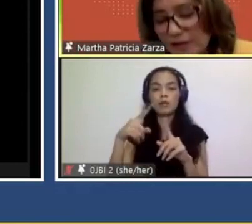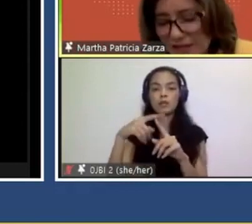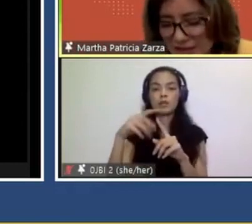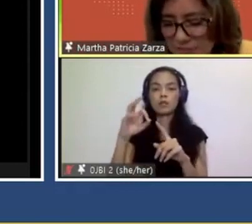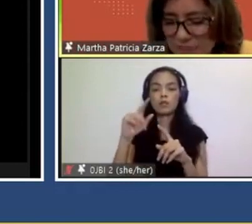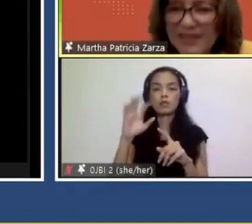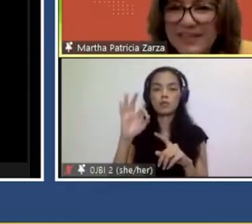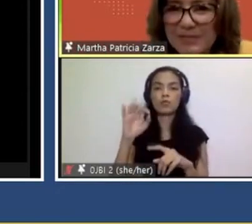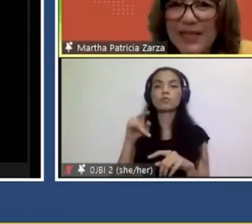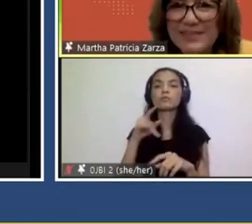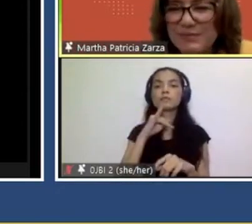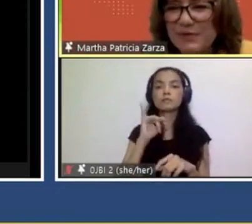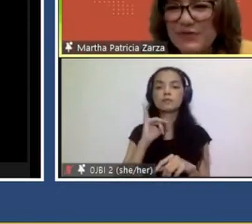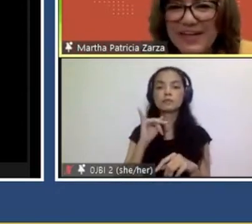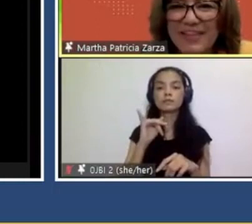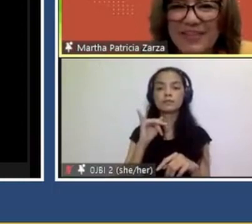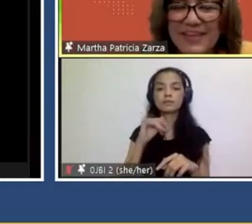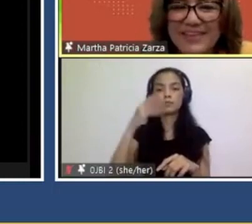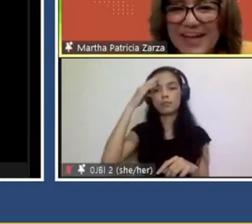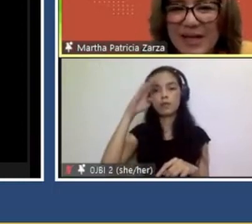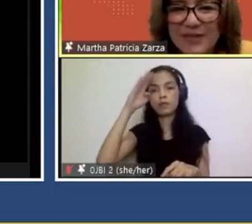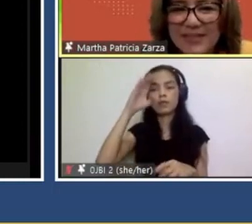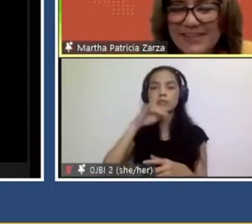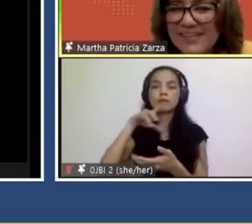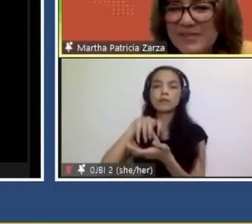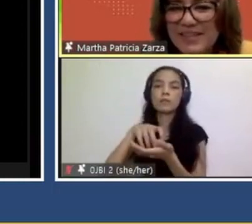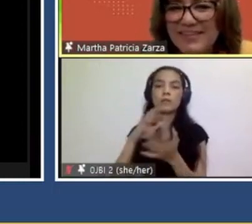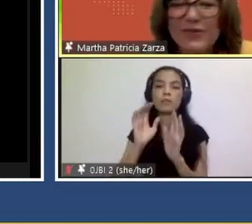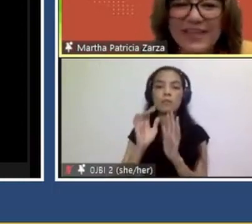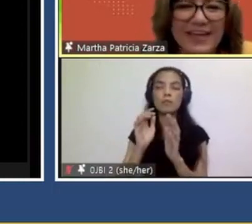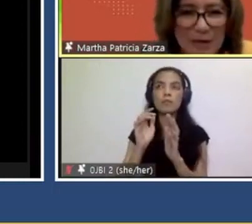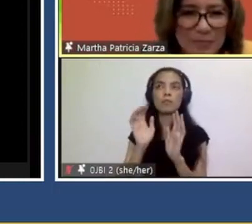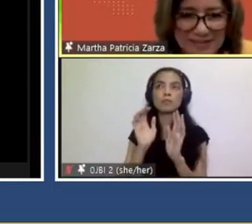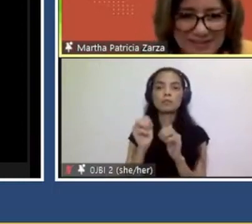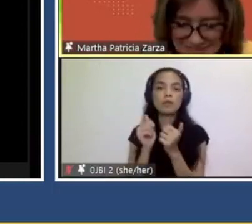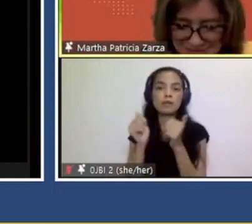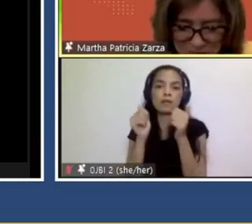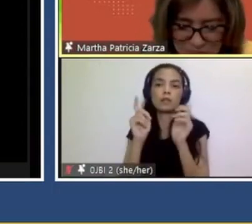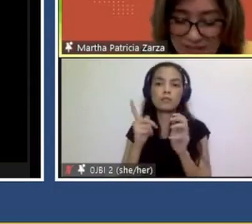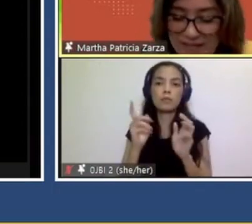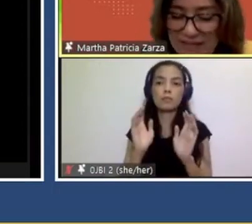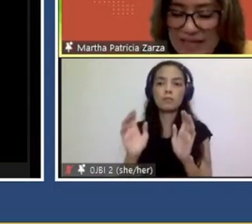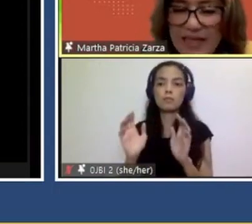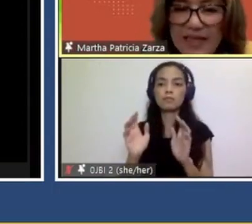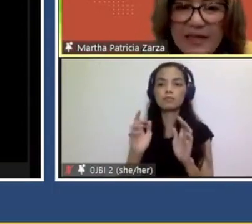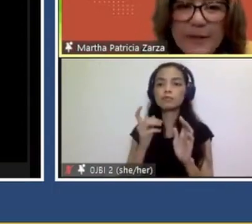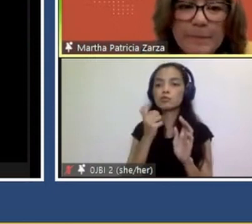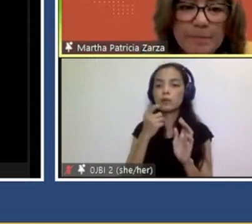we call it like a magic place, because there are things that happen that seems that only can happen in this country.